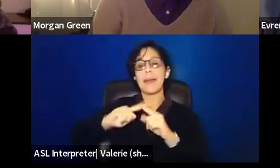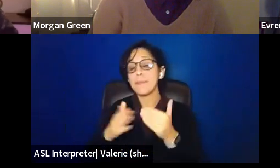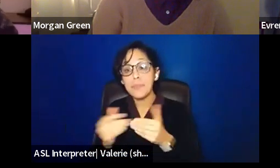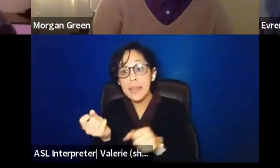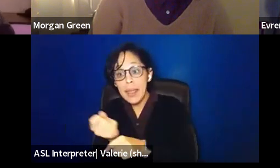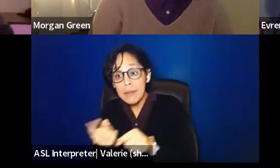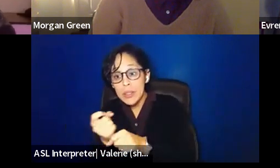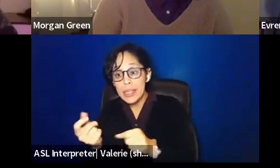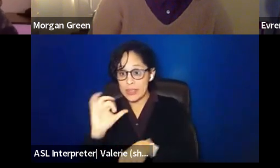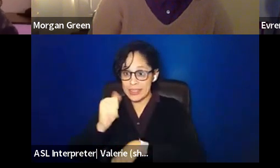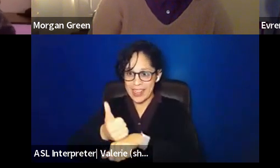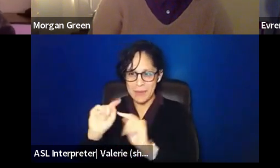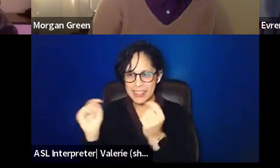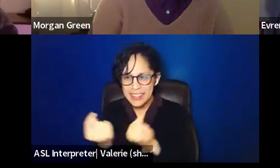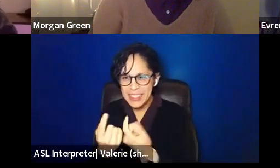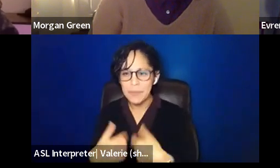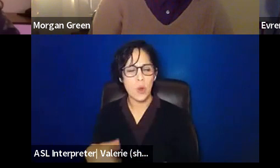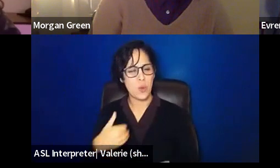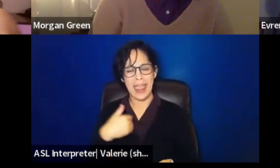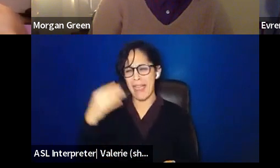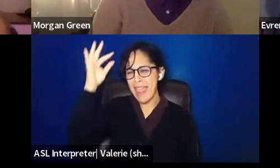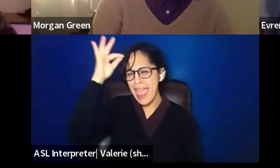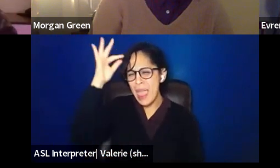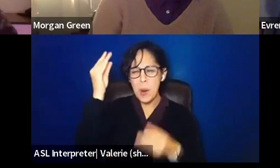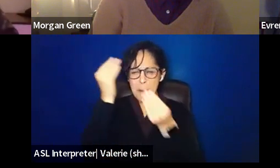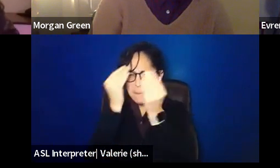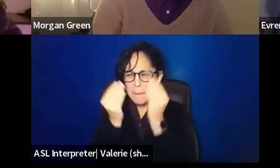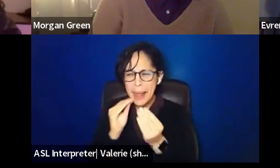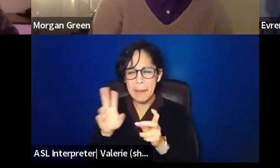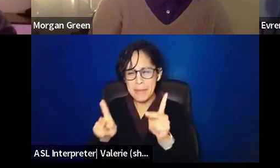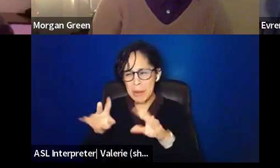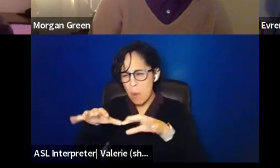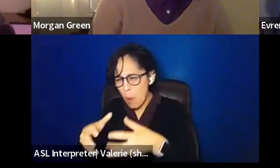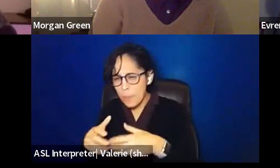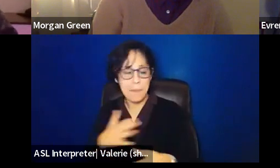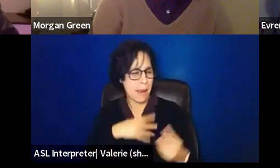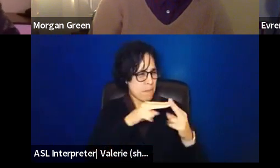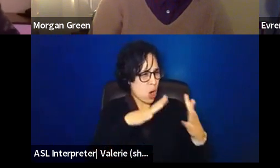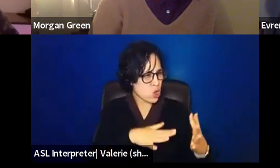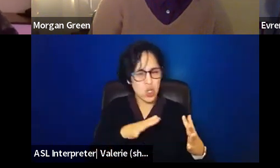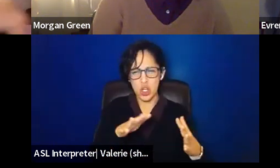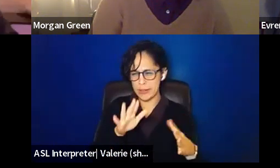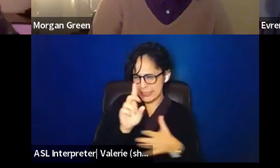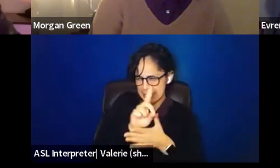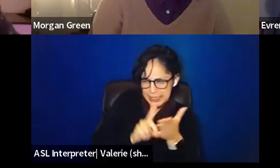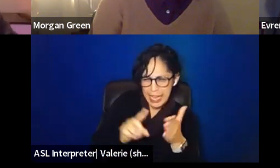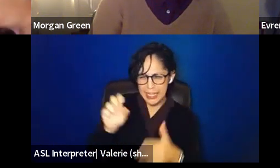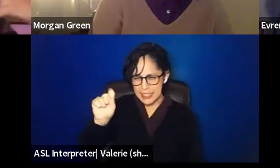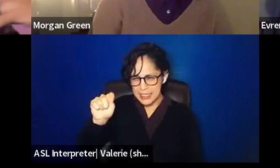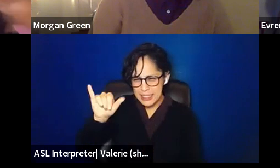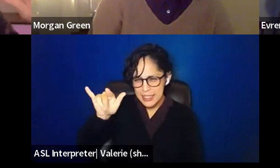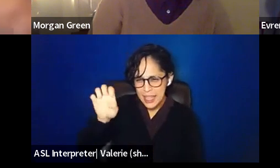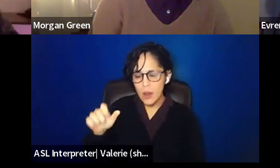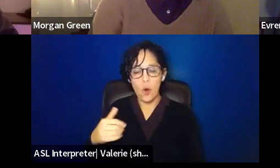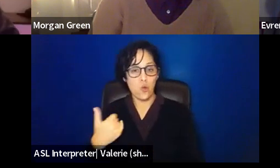have a team, there is like hair and makeup people, my partner styles it, I creative direct it, we have